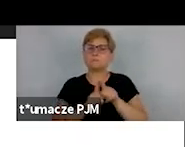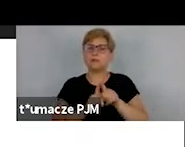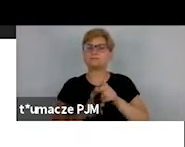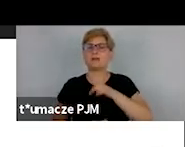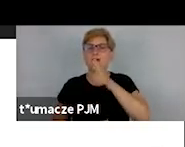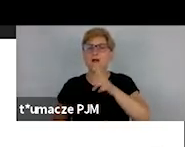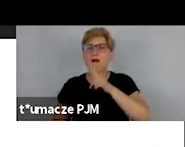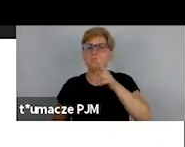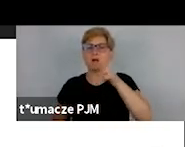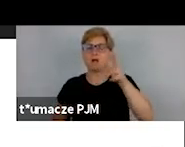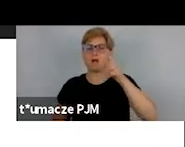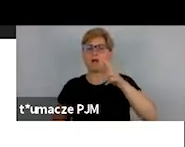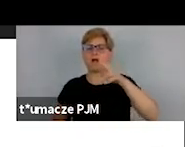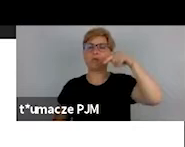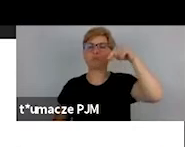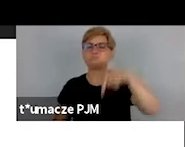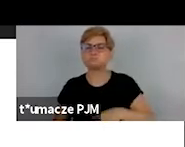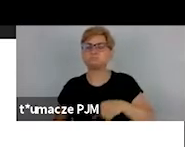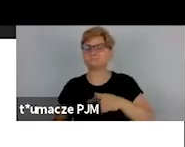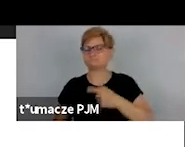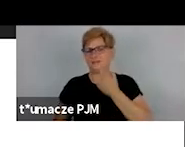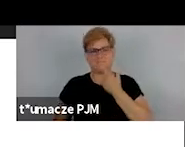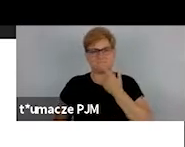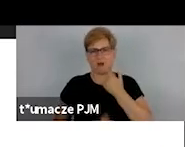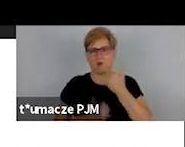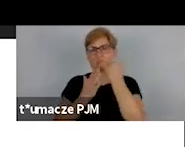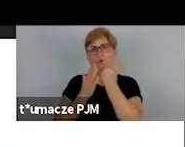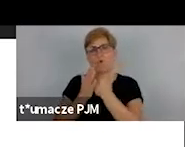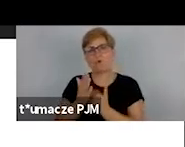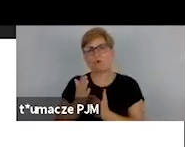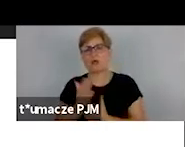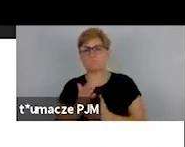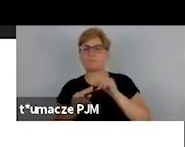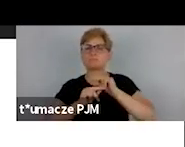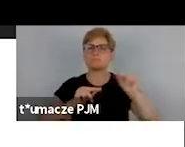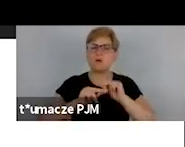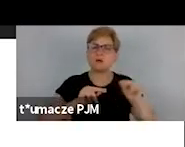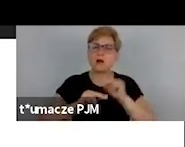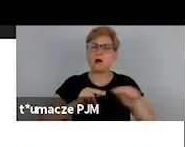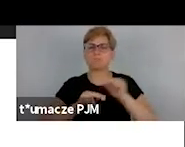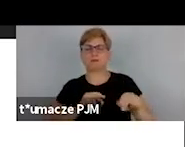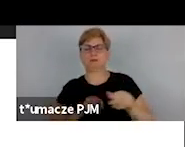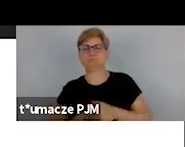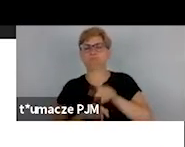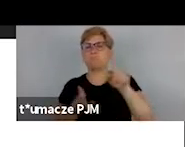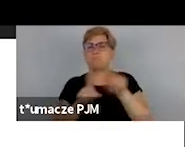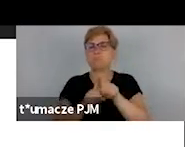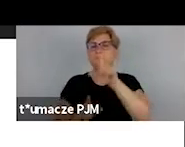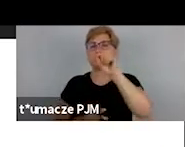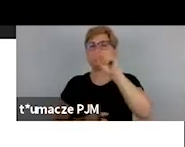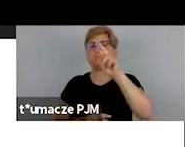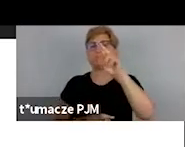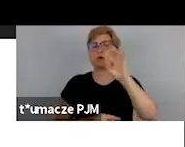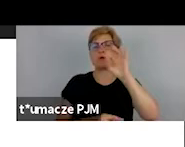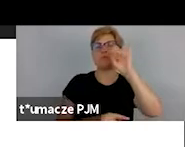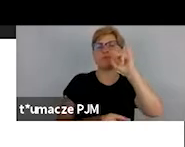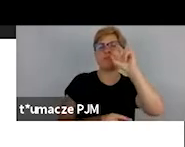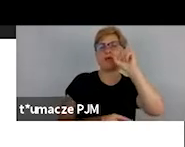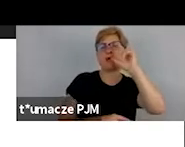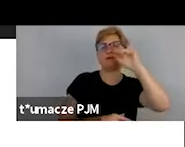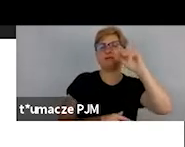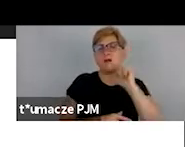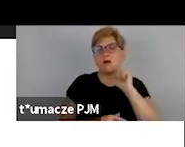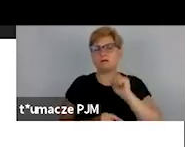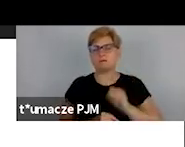UNESCO delegates to a local high school in one of the most violence-affected neighborhoods. And the principal told the story of